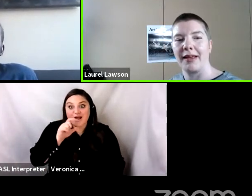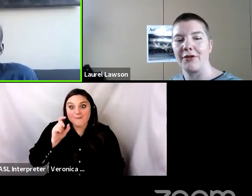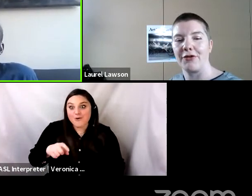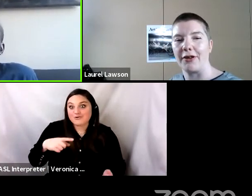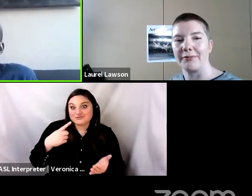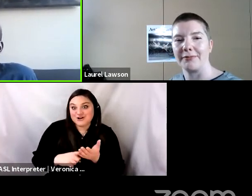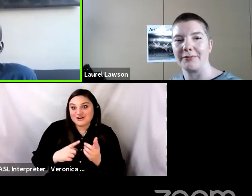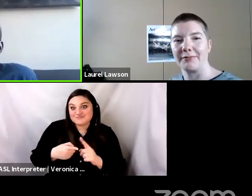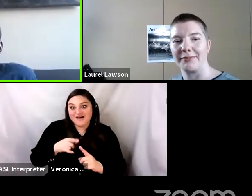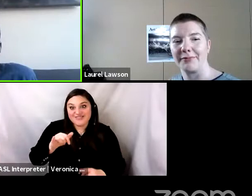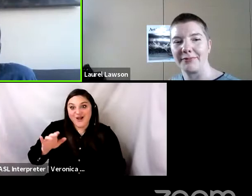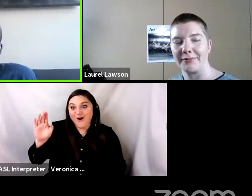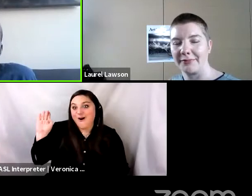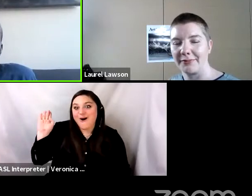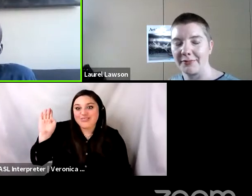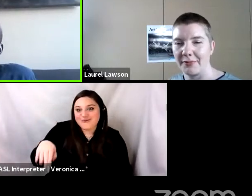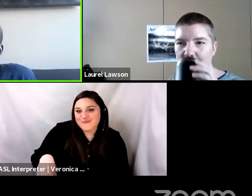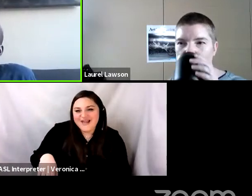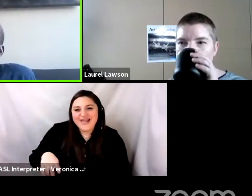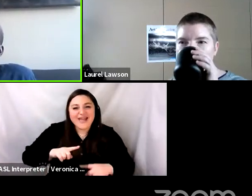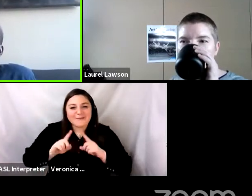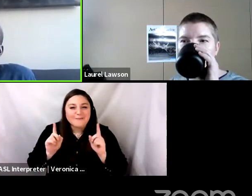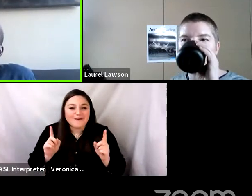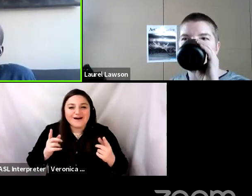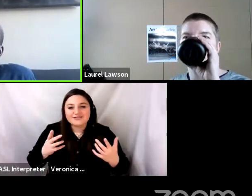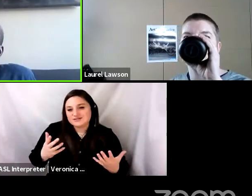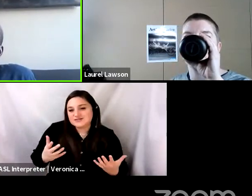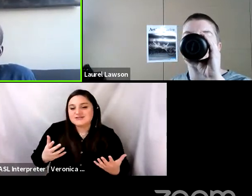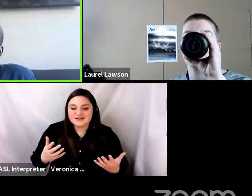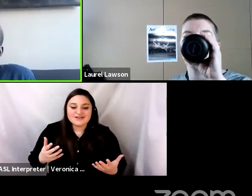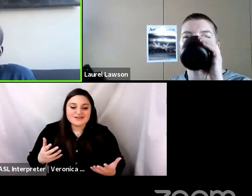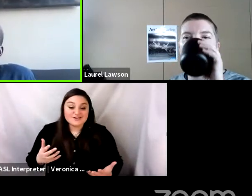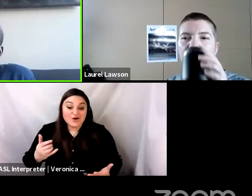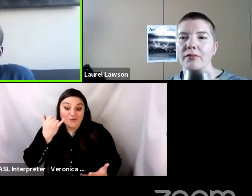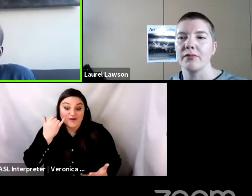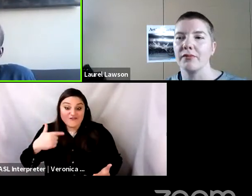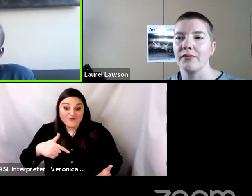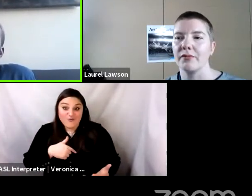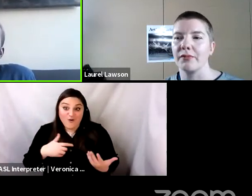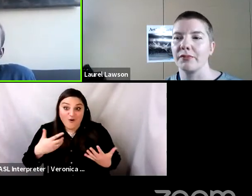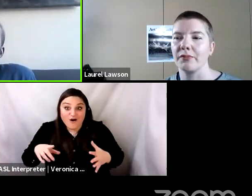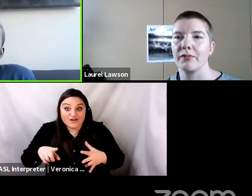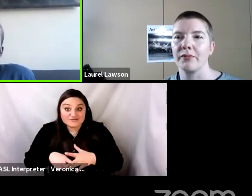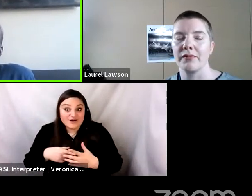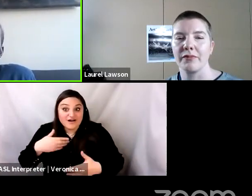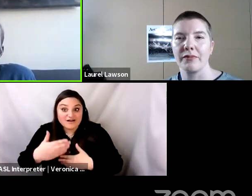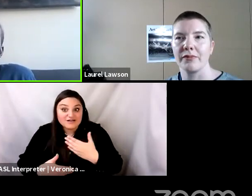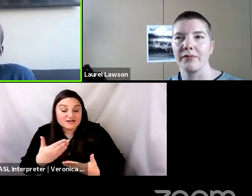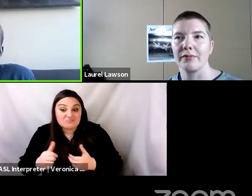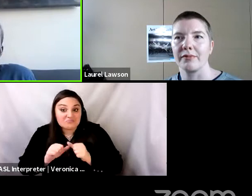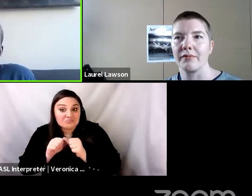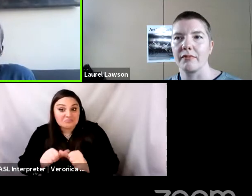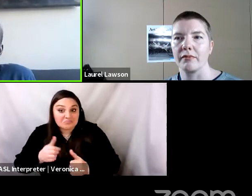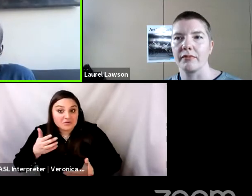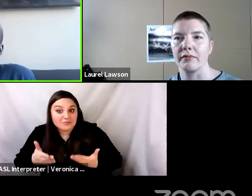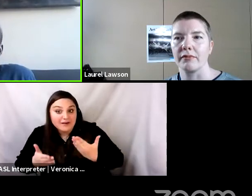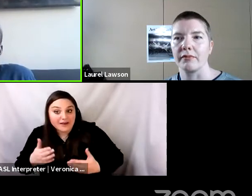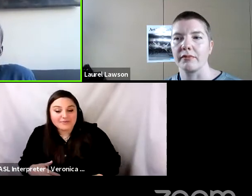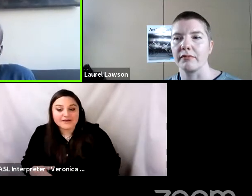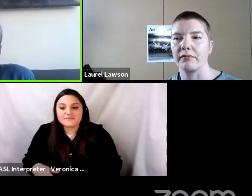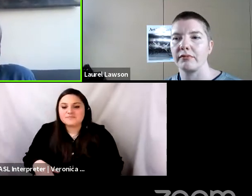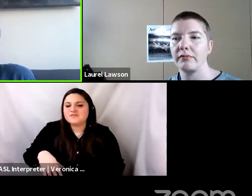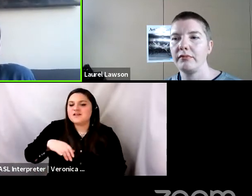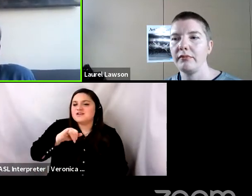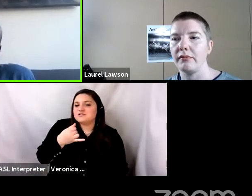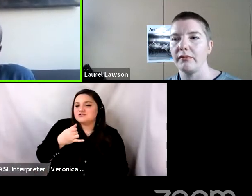Well, this is Jerron. Let's call in our works then as well, because I think that we do find resource in what we actually made and what